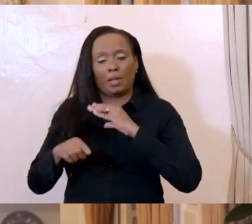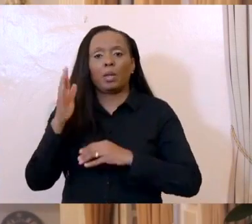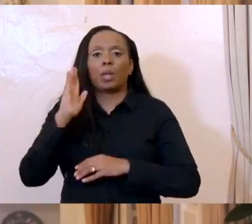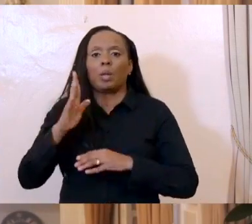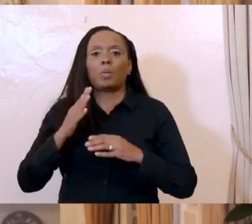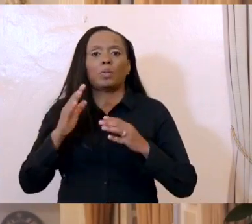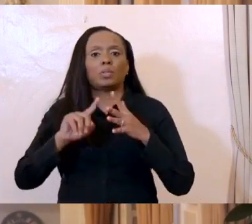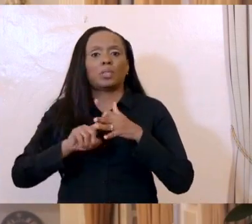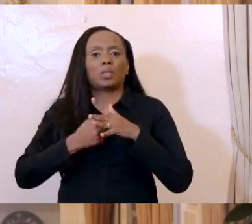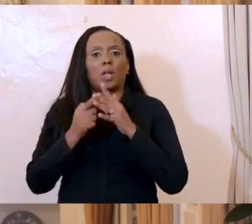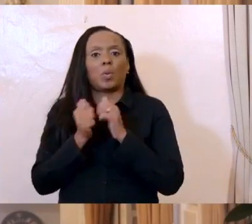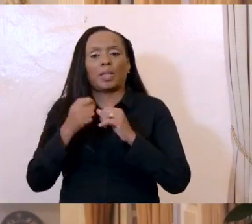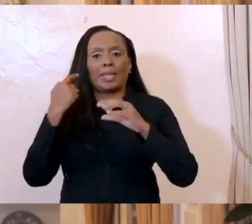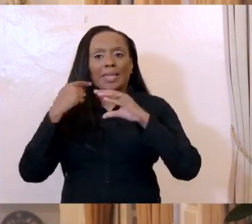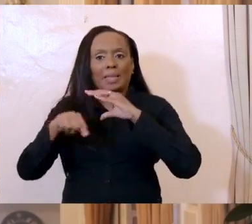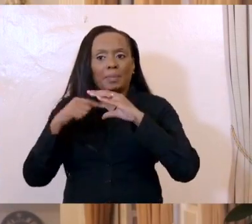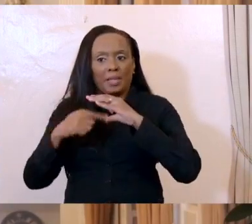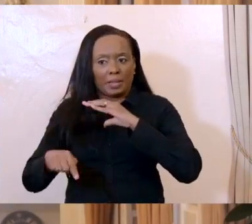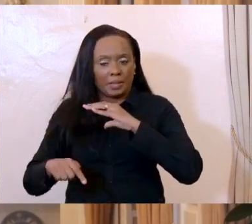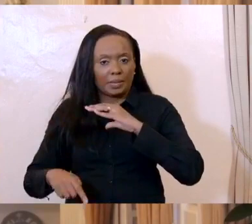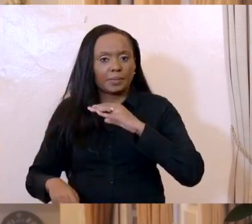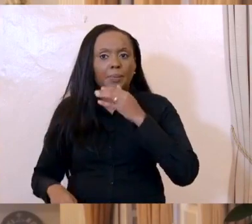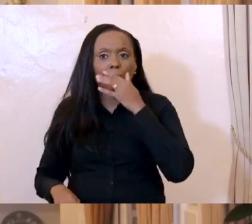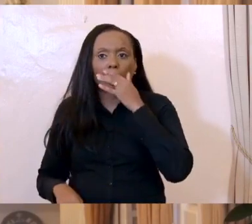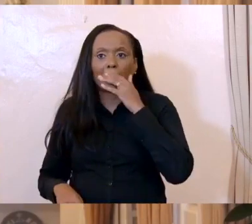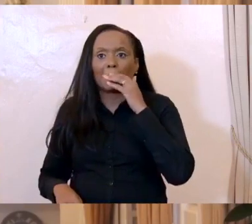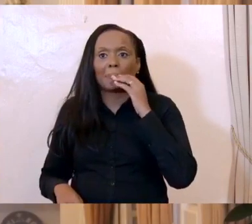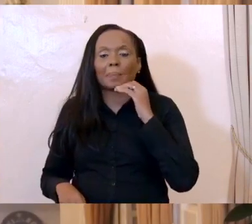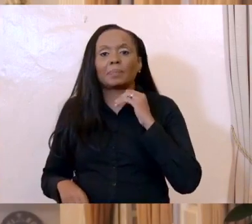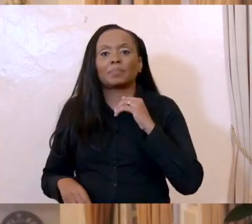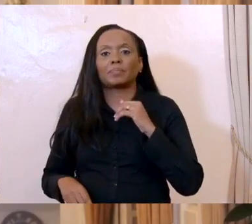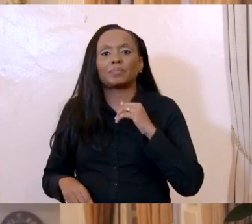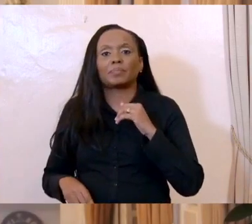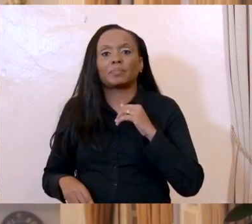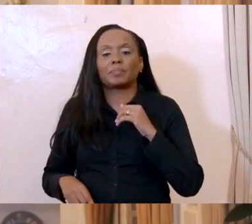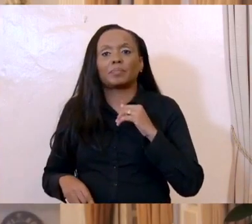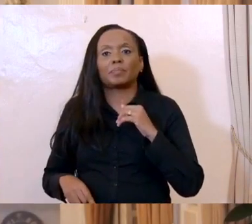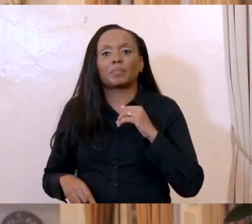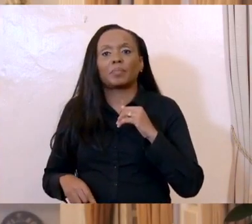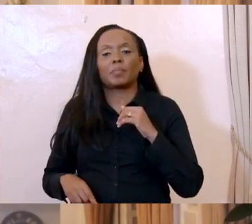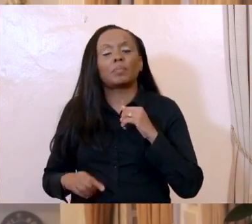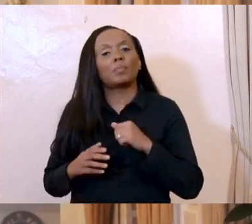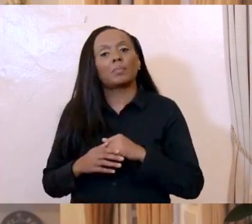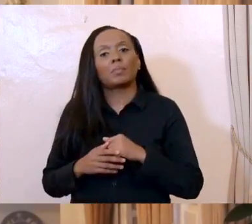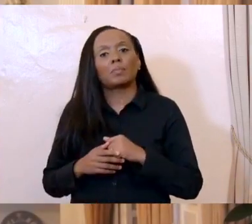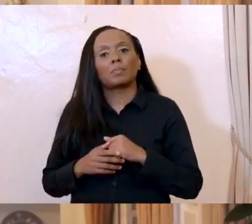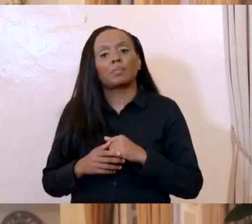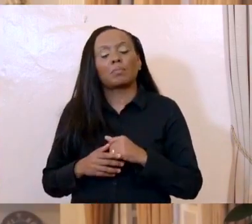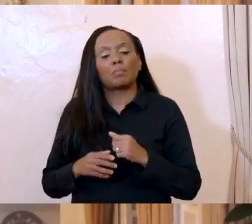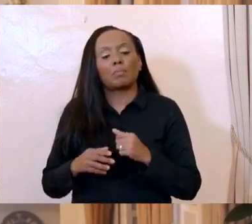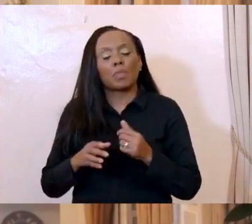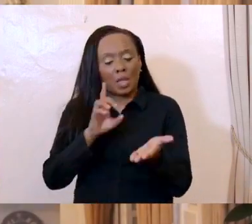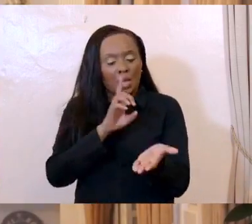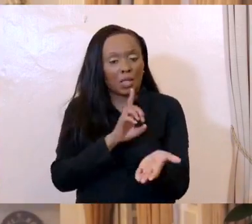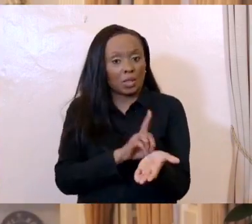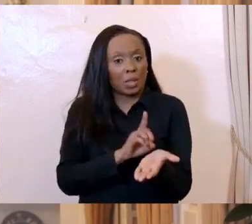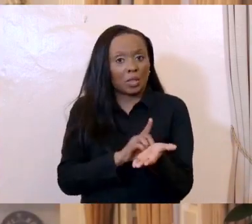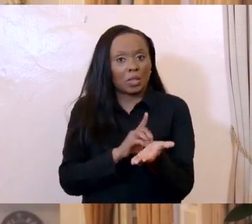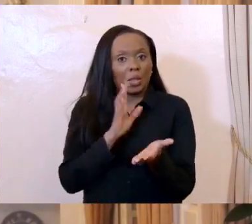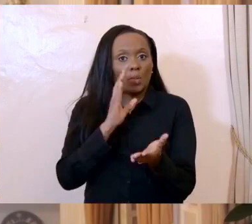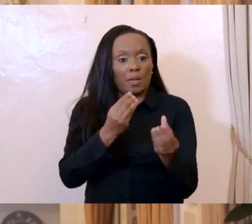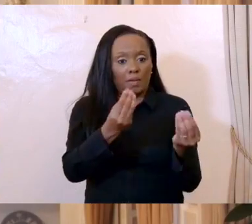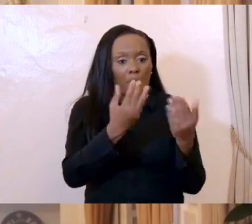then we've been sending things directly to persons from the doctors or the testing sites